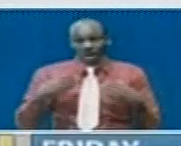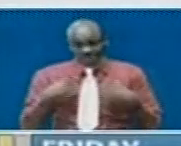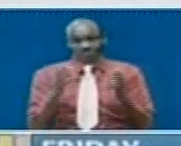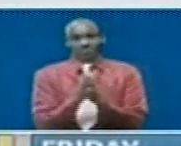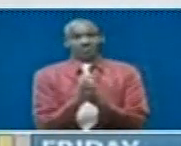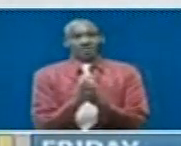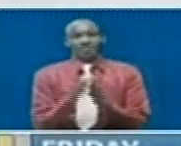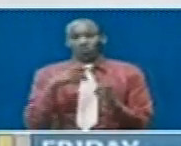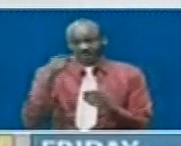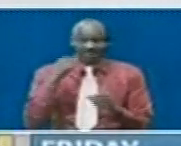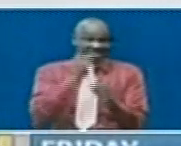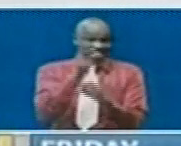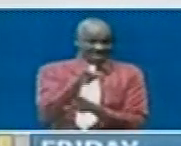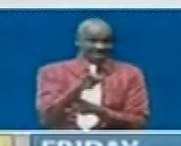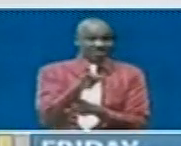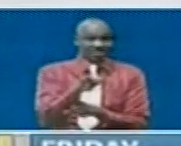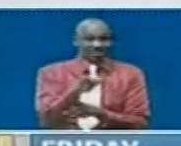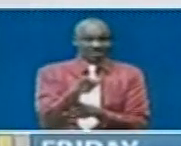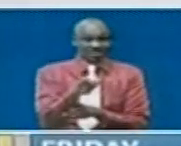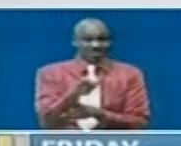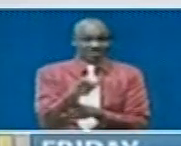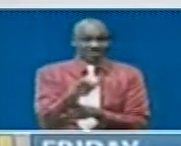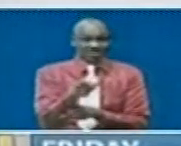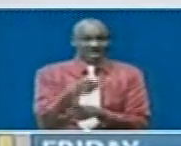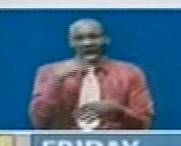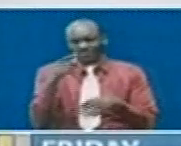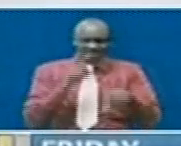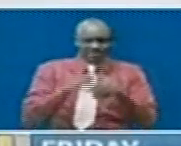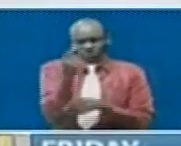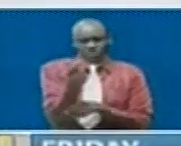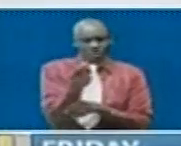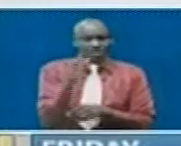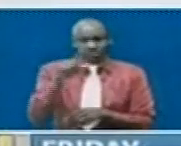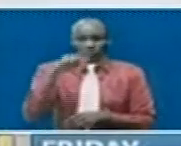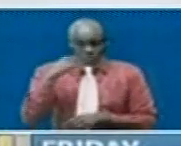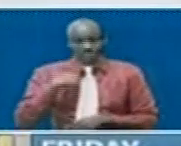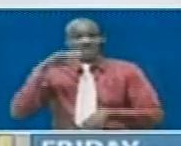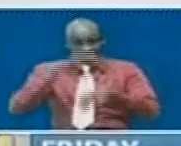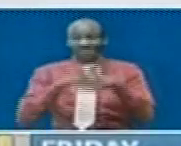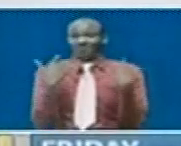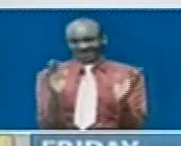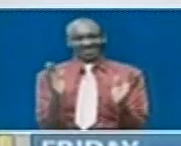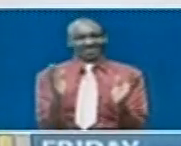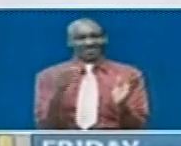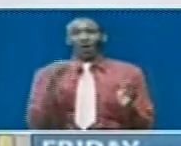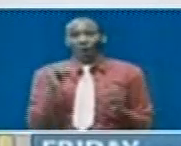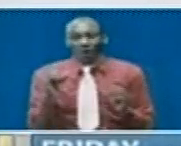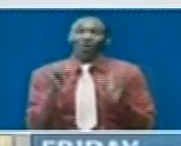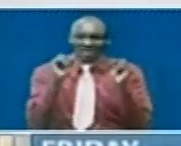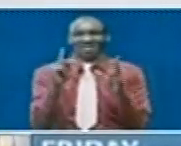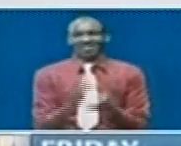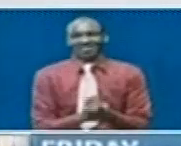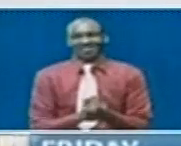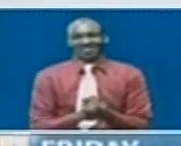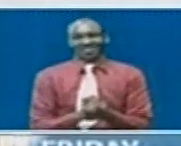it and I went and I did it. And then after some time, they told me that I got it and I was like, oh, okay. I